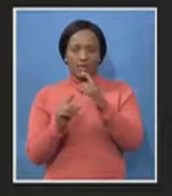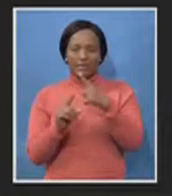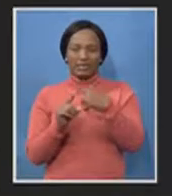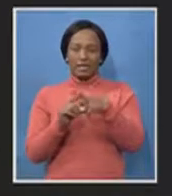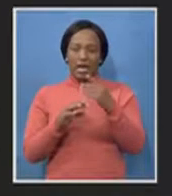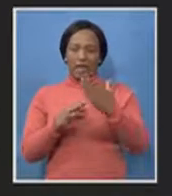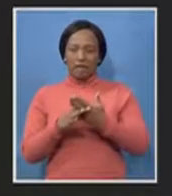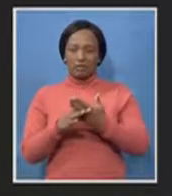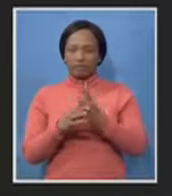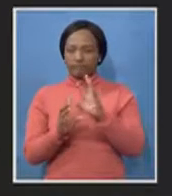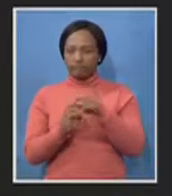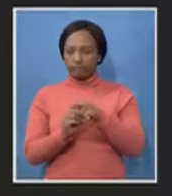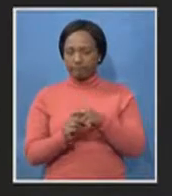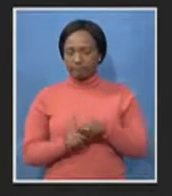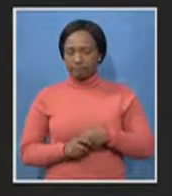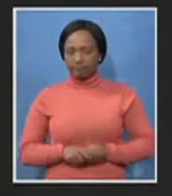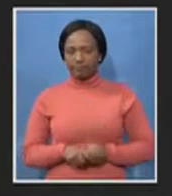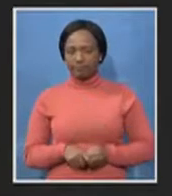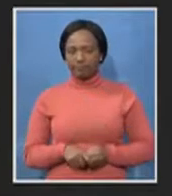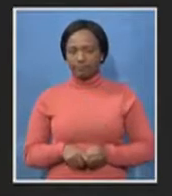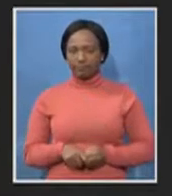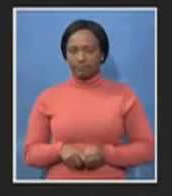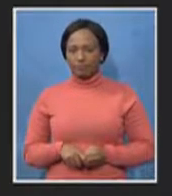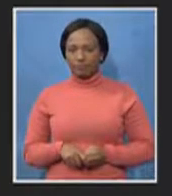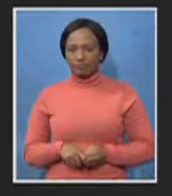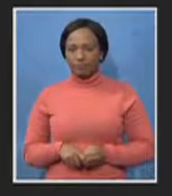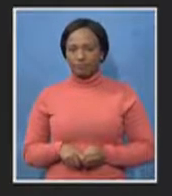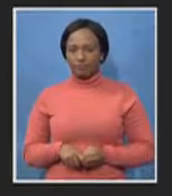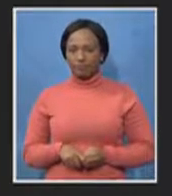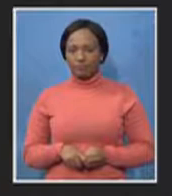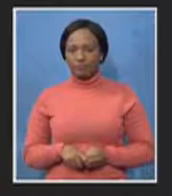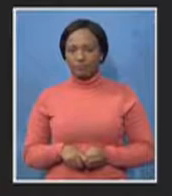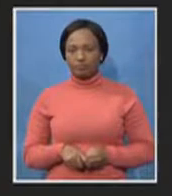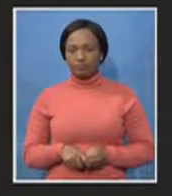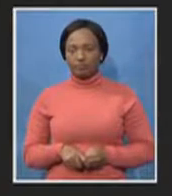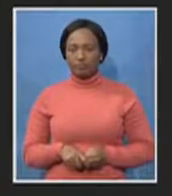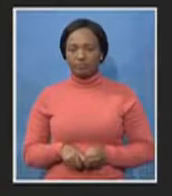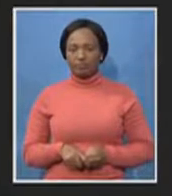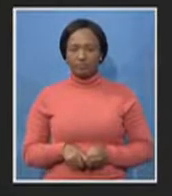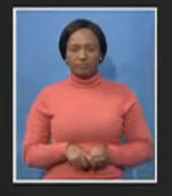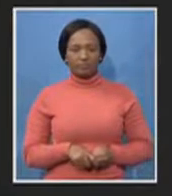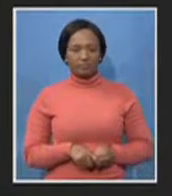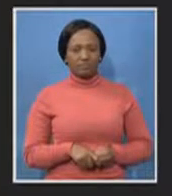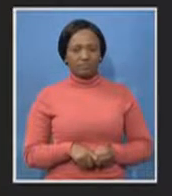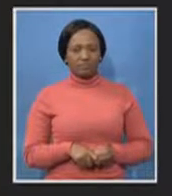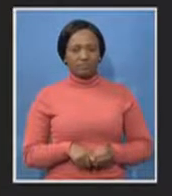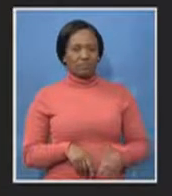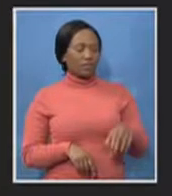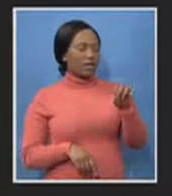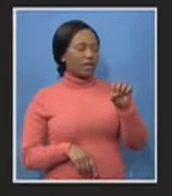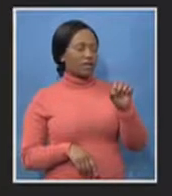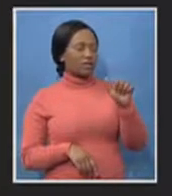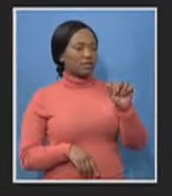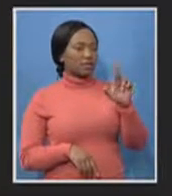I didn't. Sarah, can I ask you to speak just a little bit louder? Oh, sure. Sorry. Can you hear